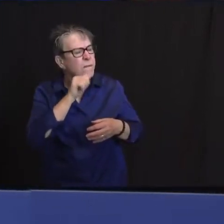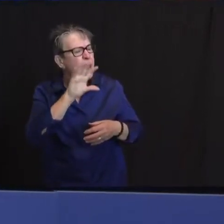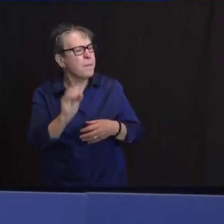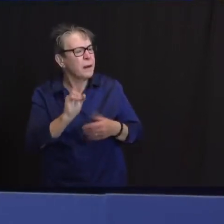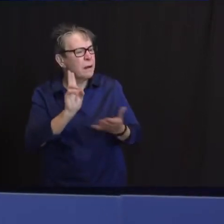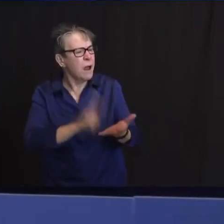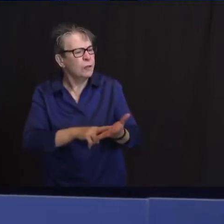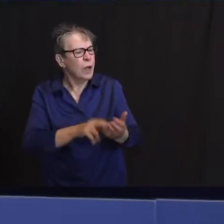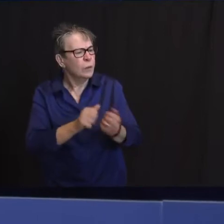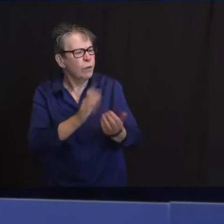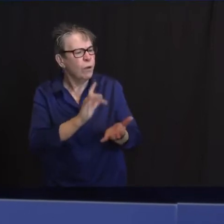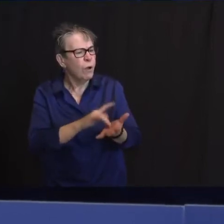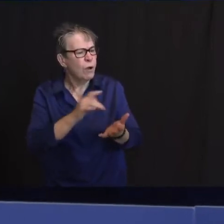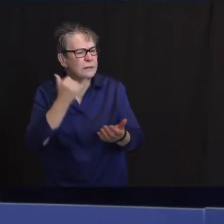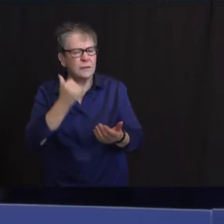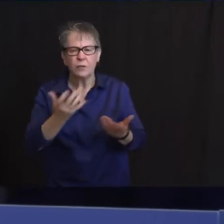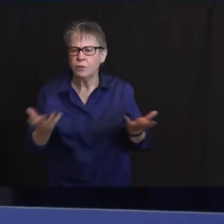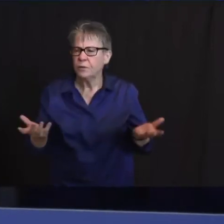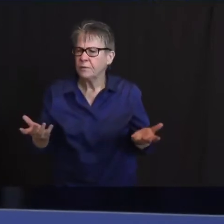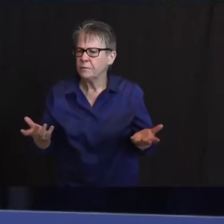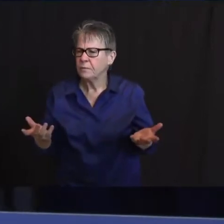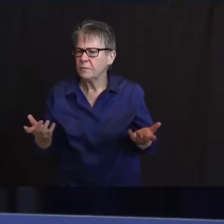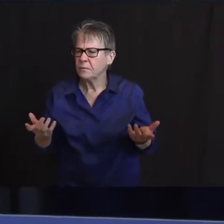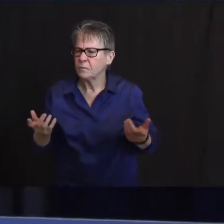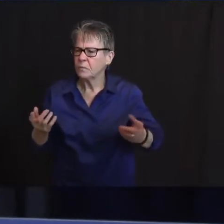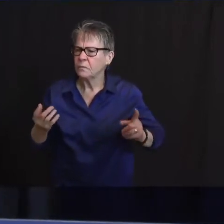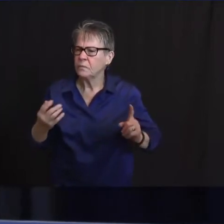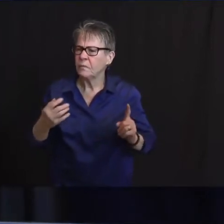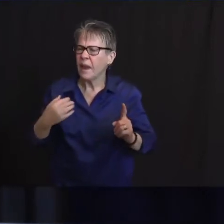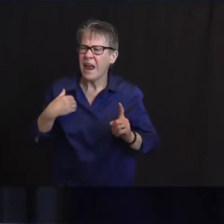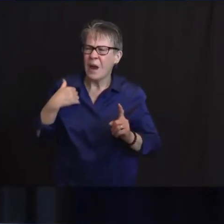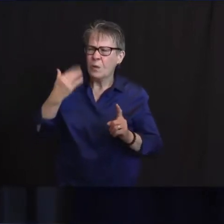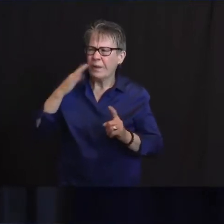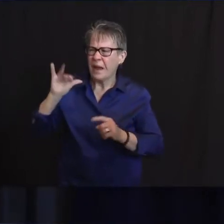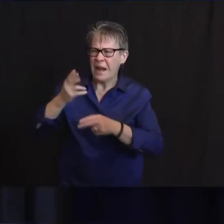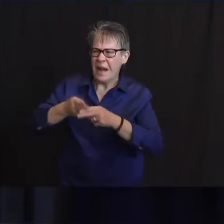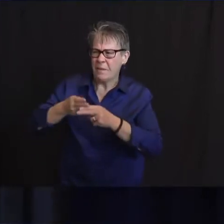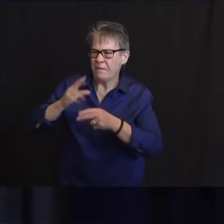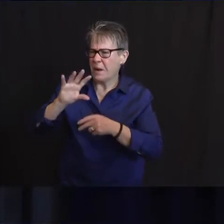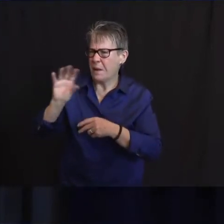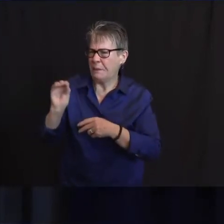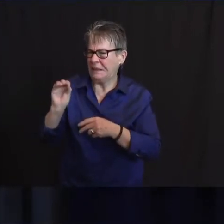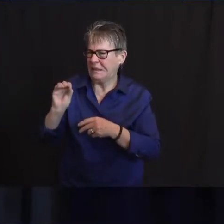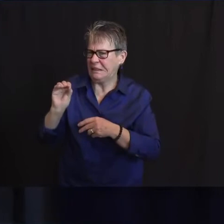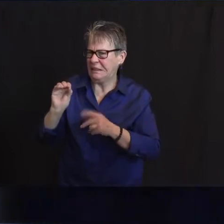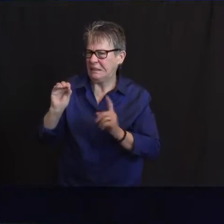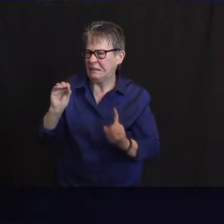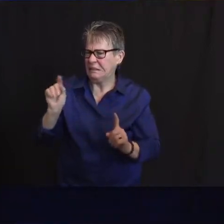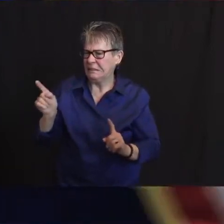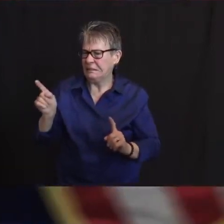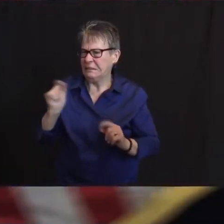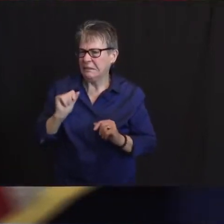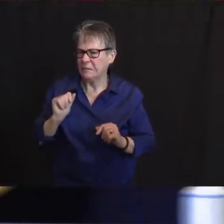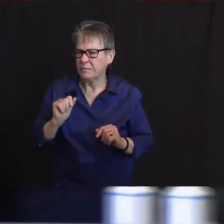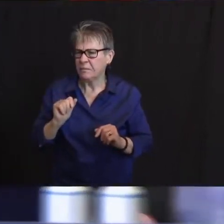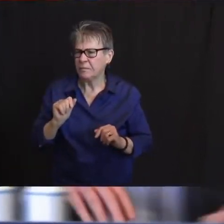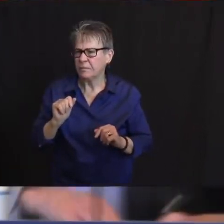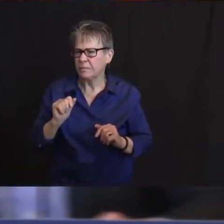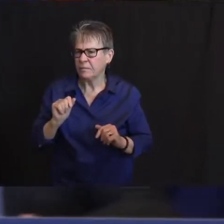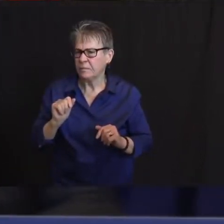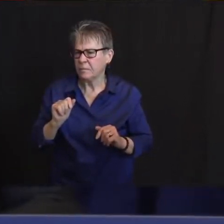number, maybe by the end of the... Maybe even by the end of our time together today. So thank you for that.